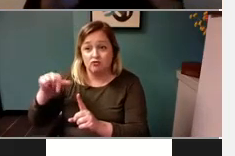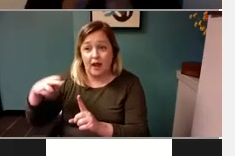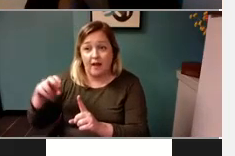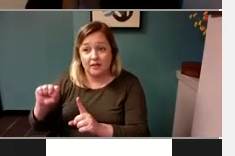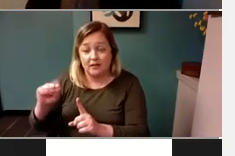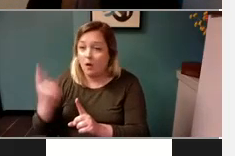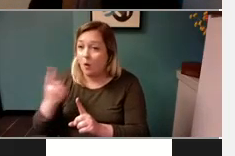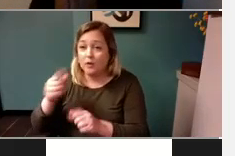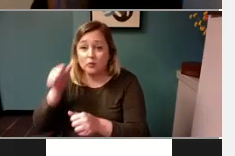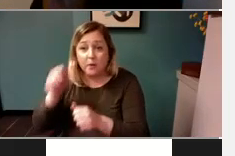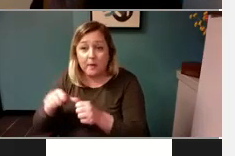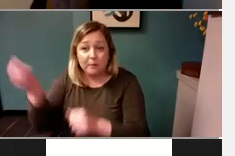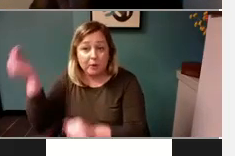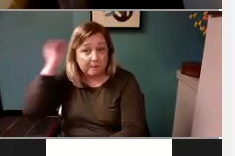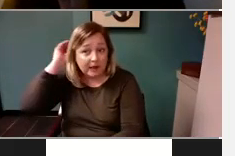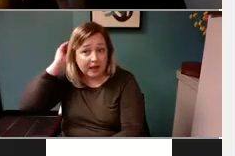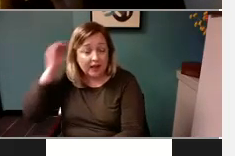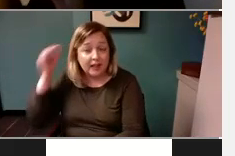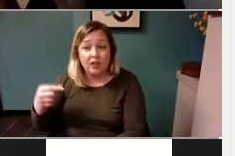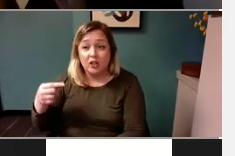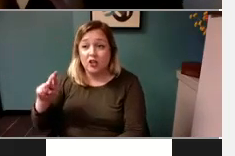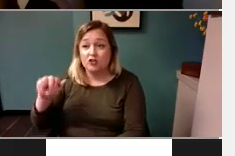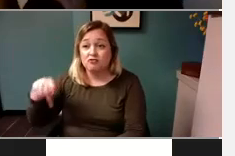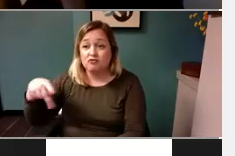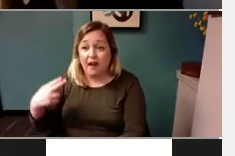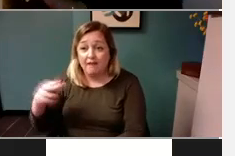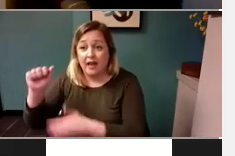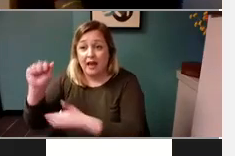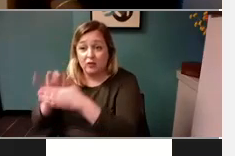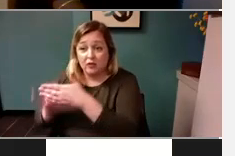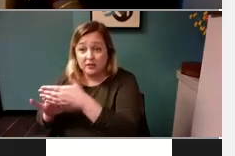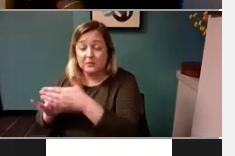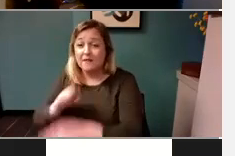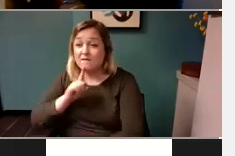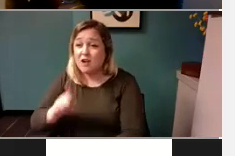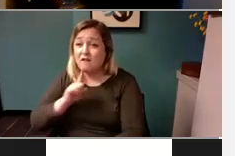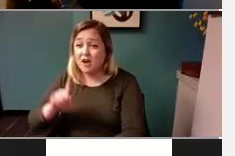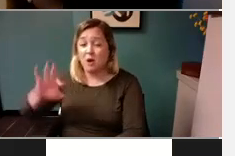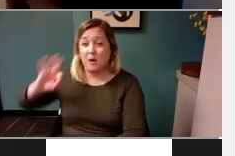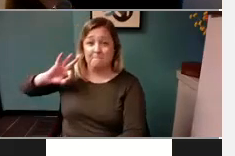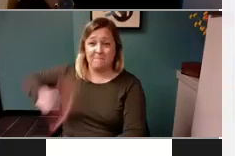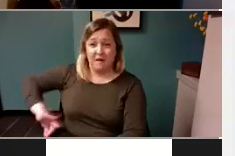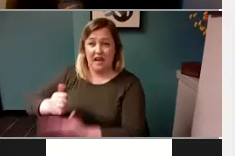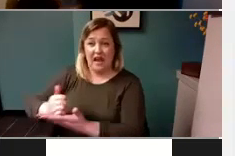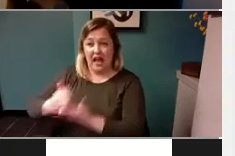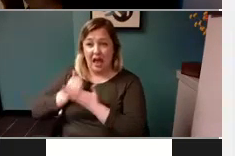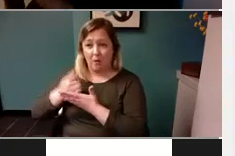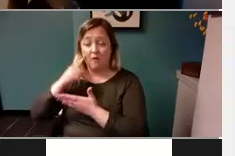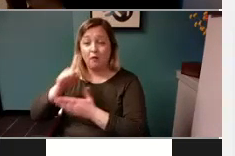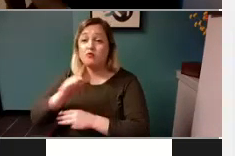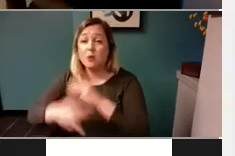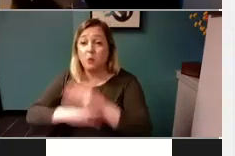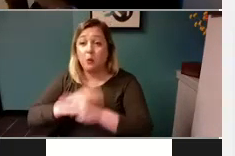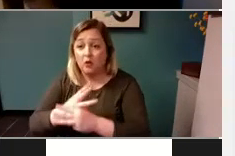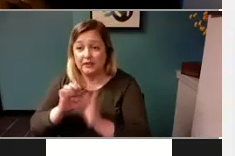graph algorithms are really, really useful in real world examples where we can map these sort of data structures to